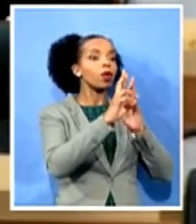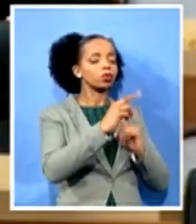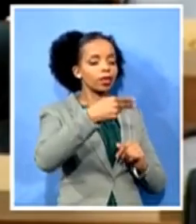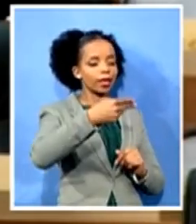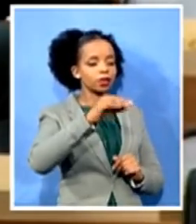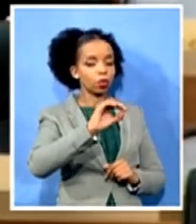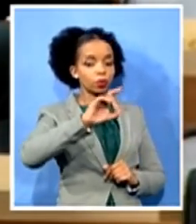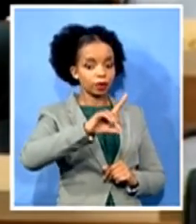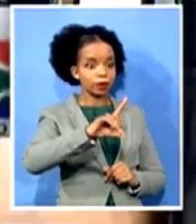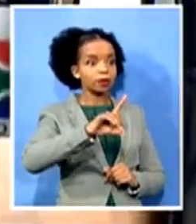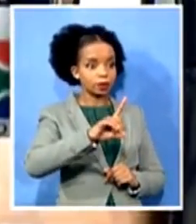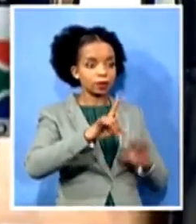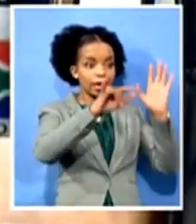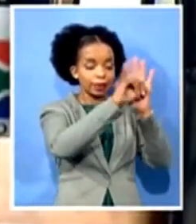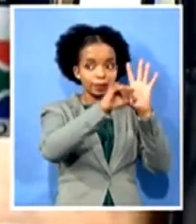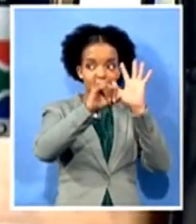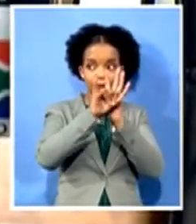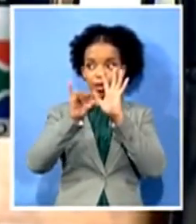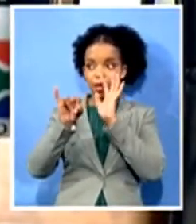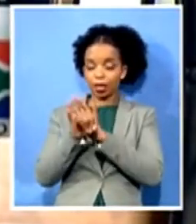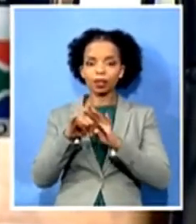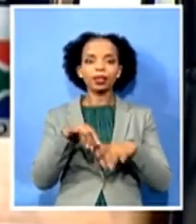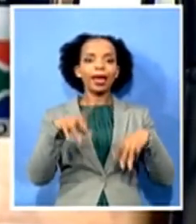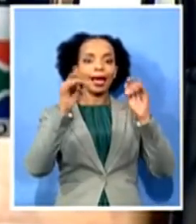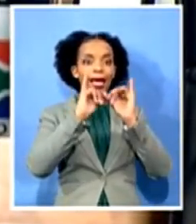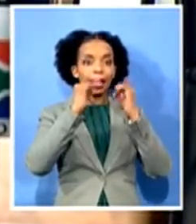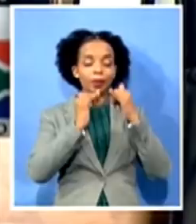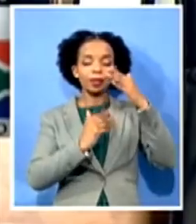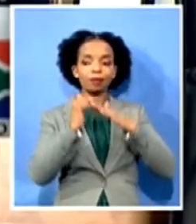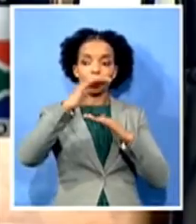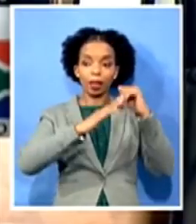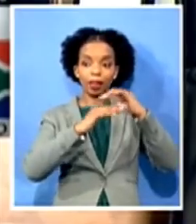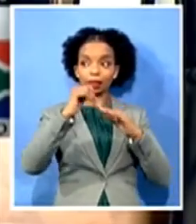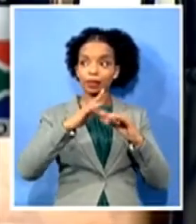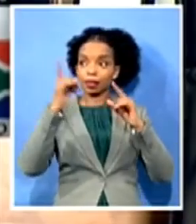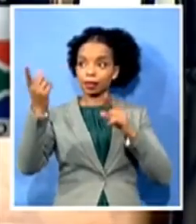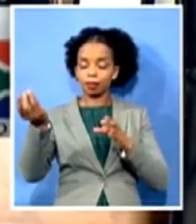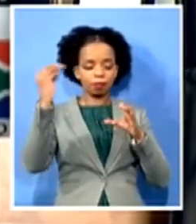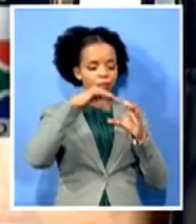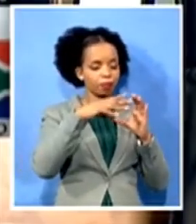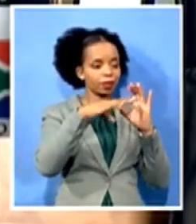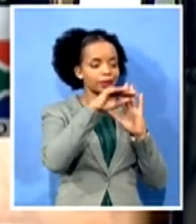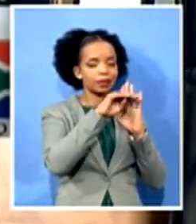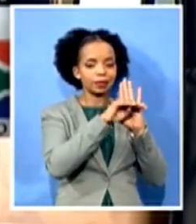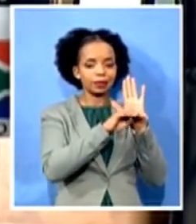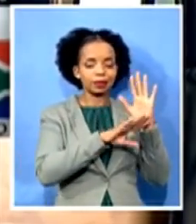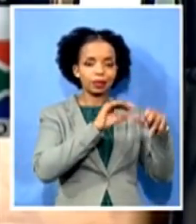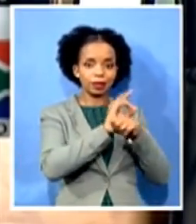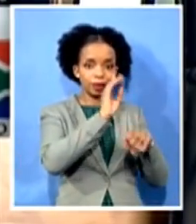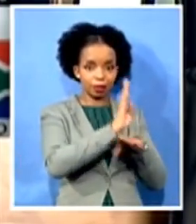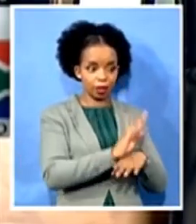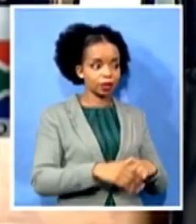on the database. That is correct. And you were informed that that was entirely legal. That is what I was told,